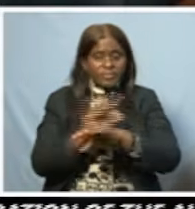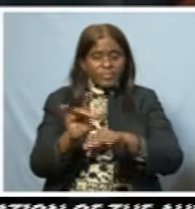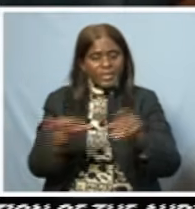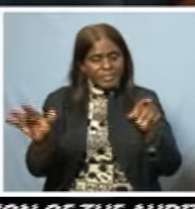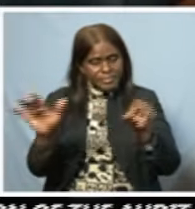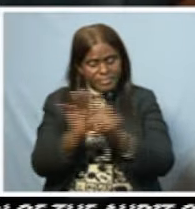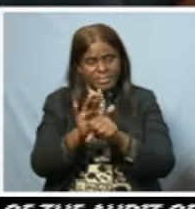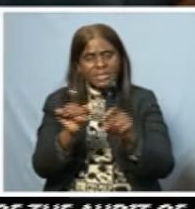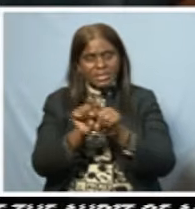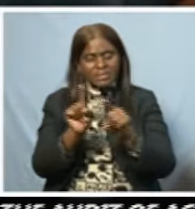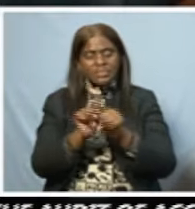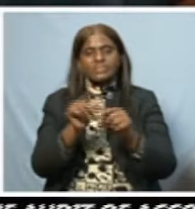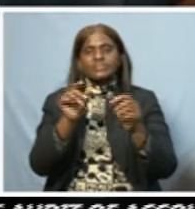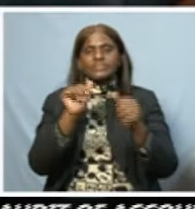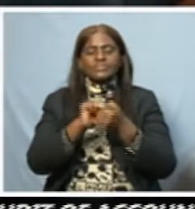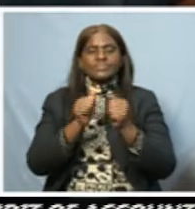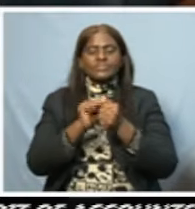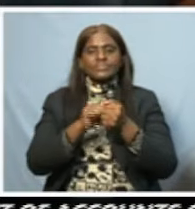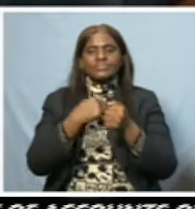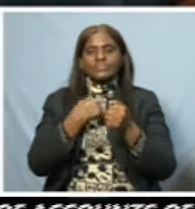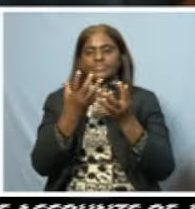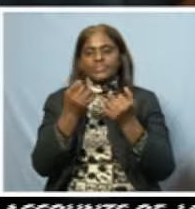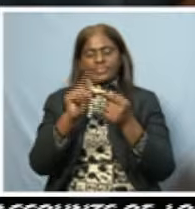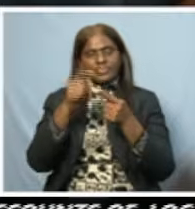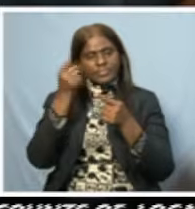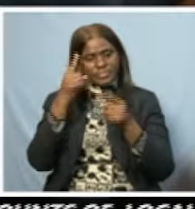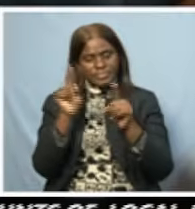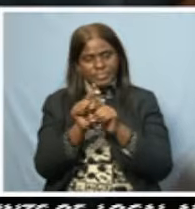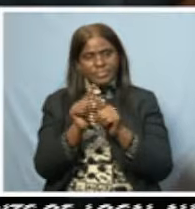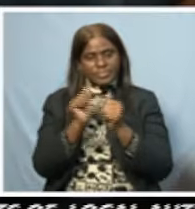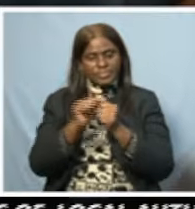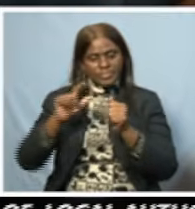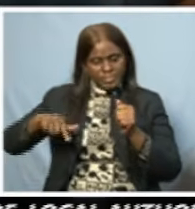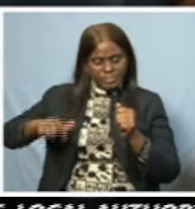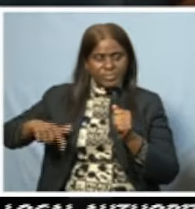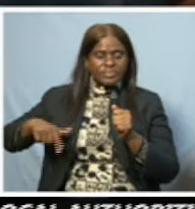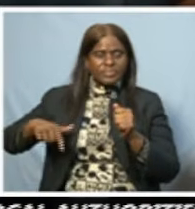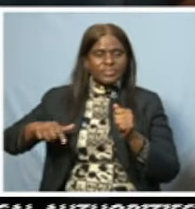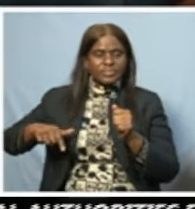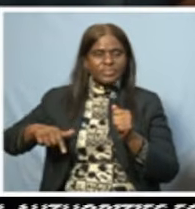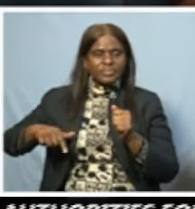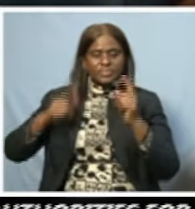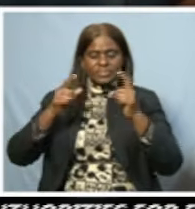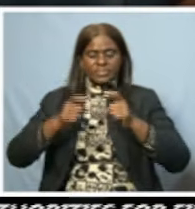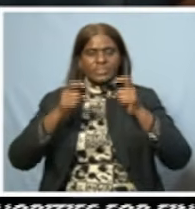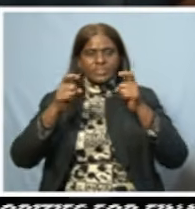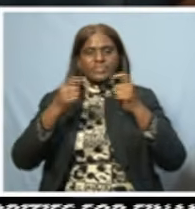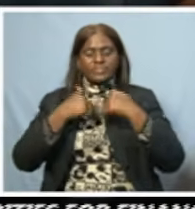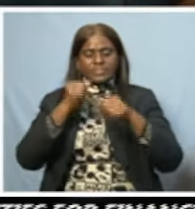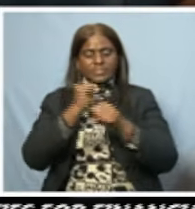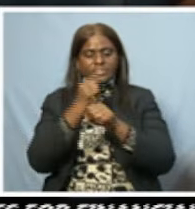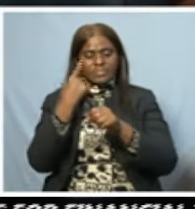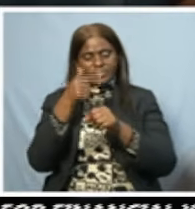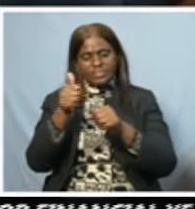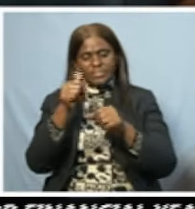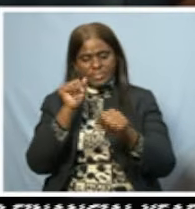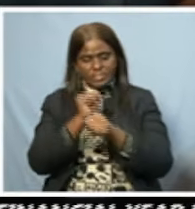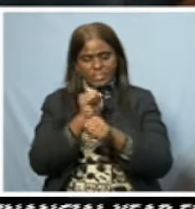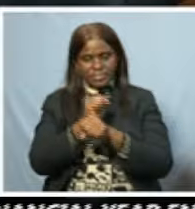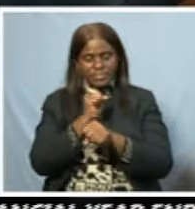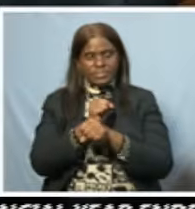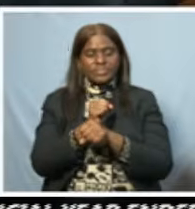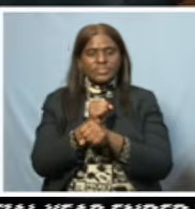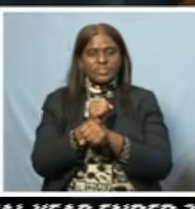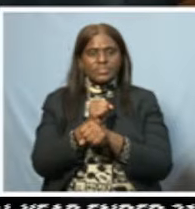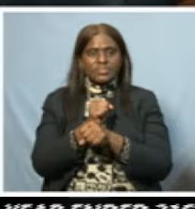it will be an audit query. So I want to understand, the same applies to the delayed promotion. You have workers that are supposed